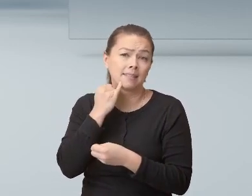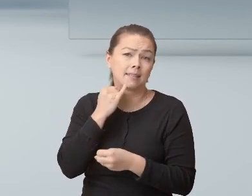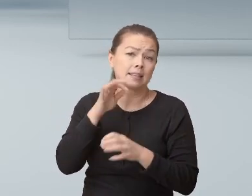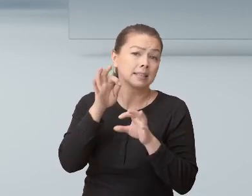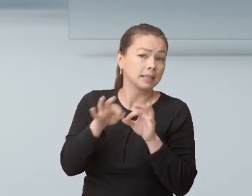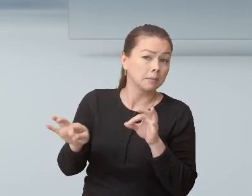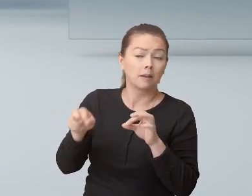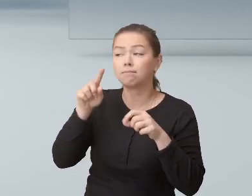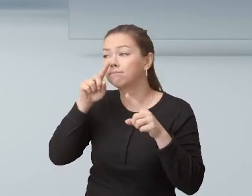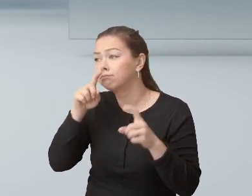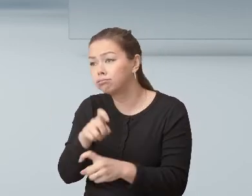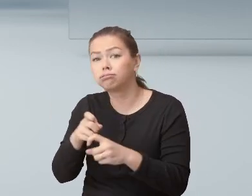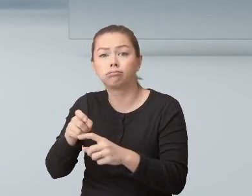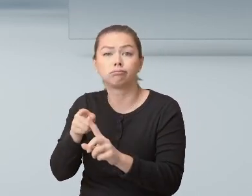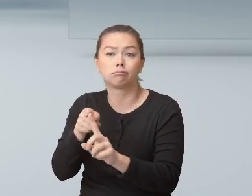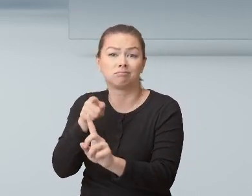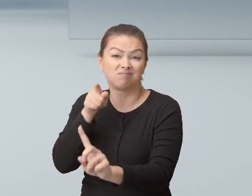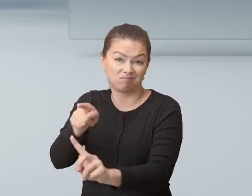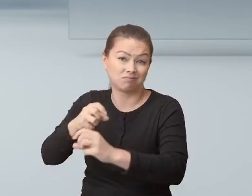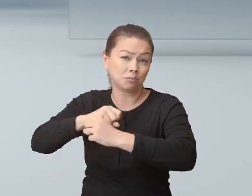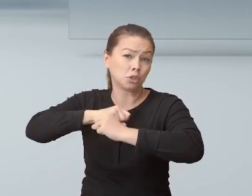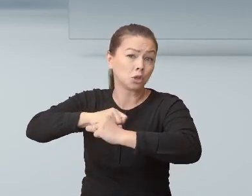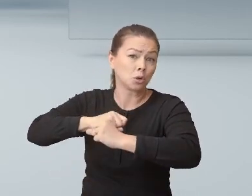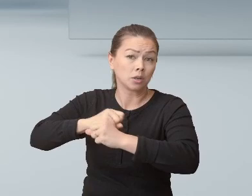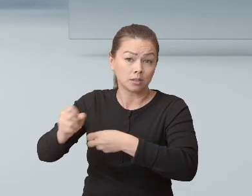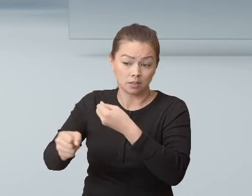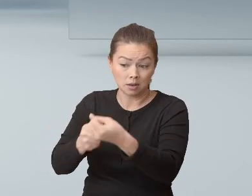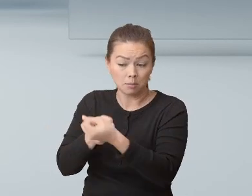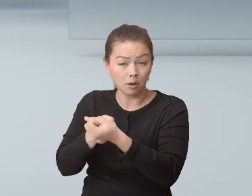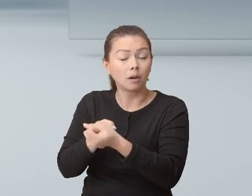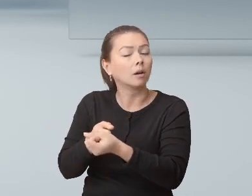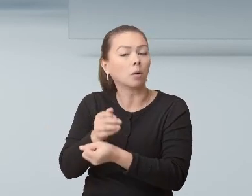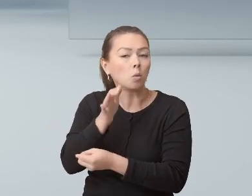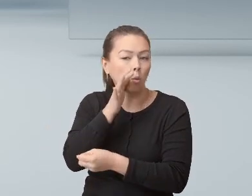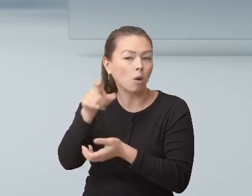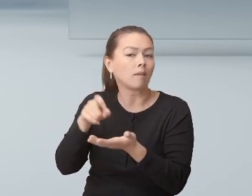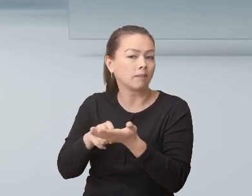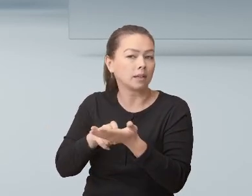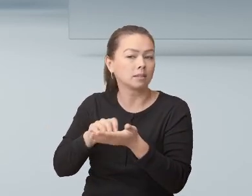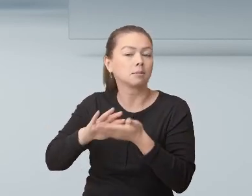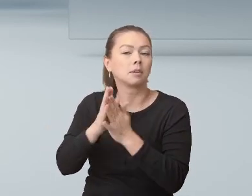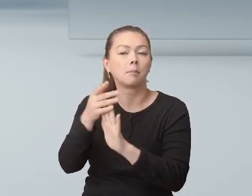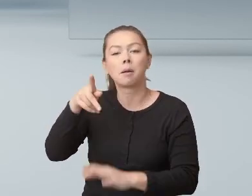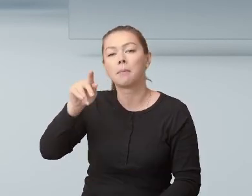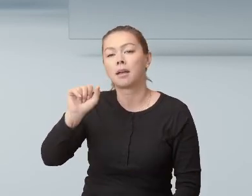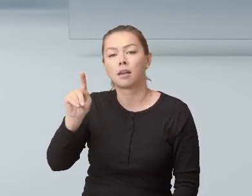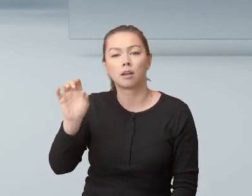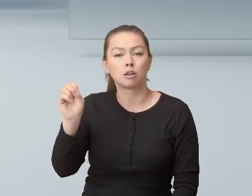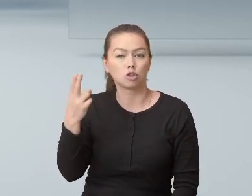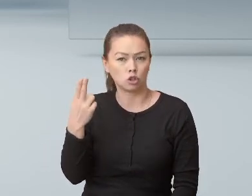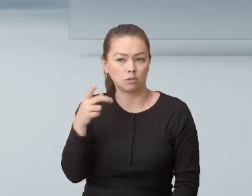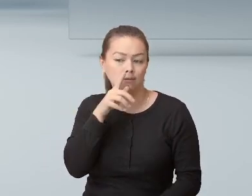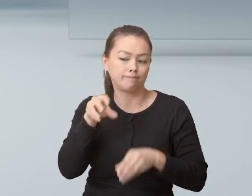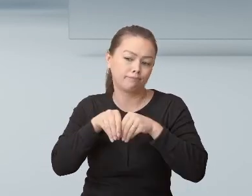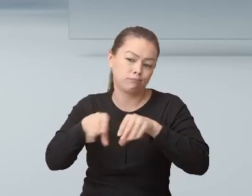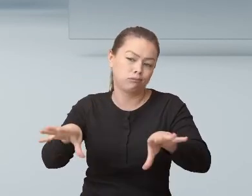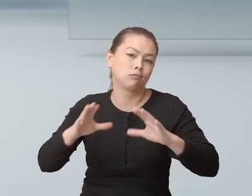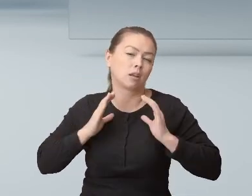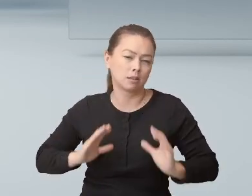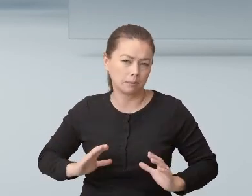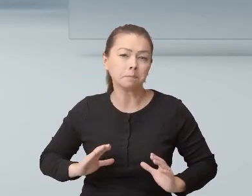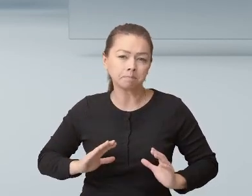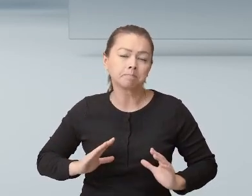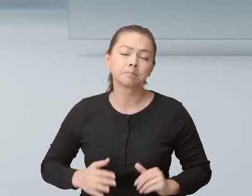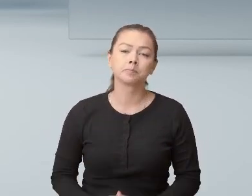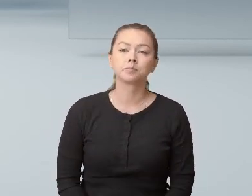and get that as a patch sent out to all the customers. So if you're looking at security, if